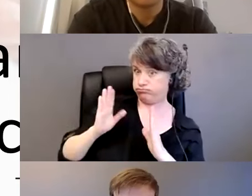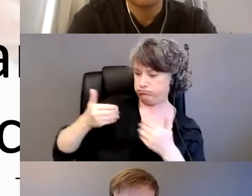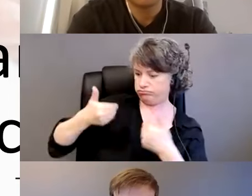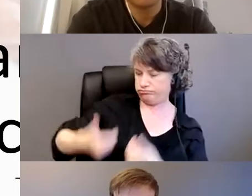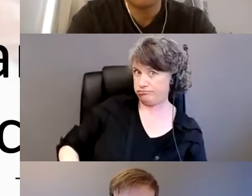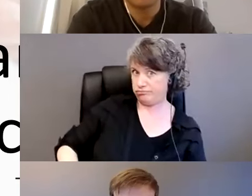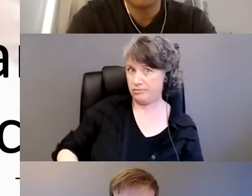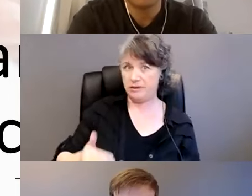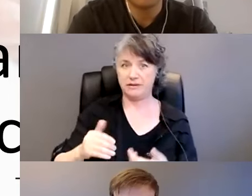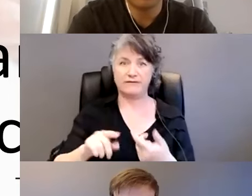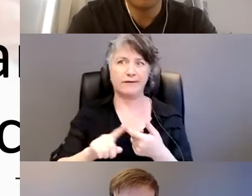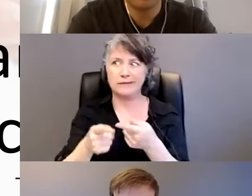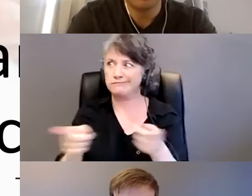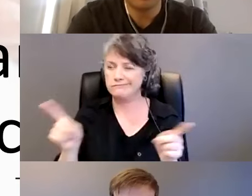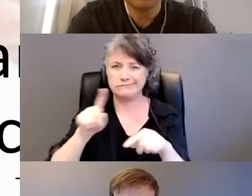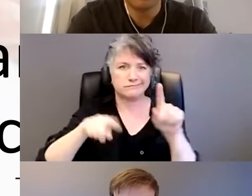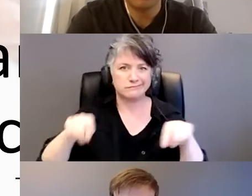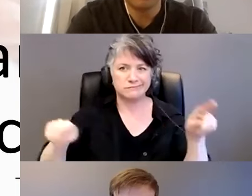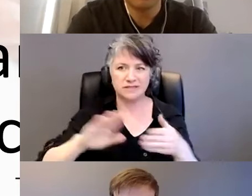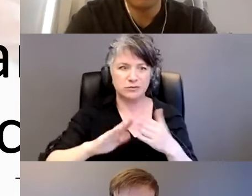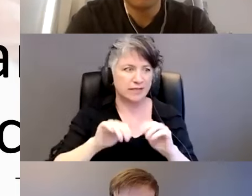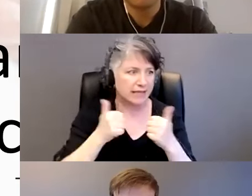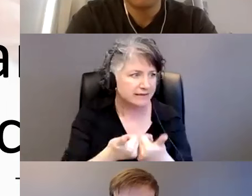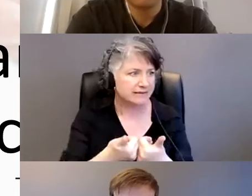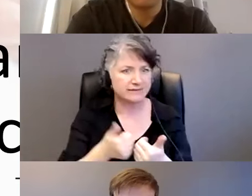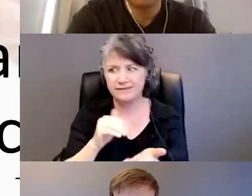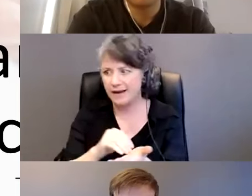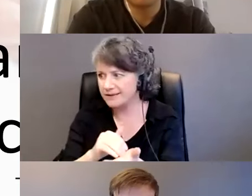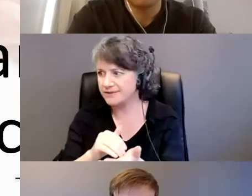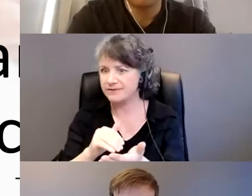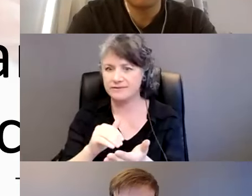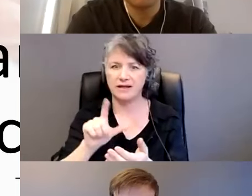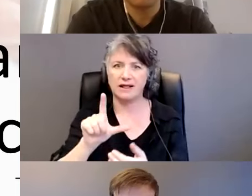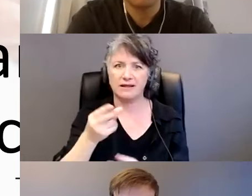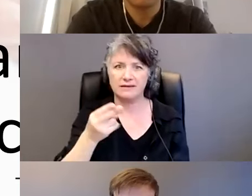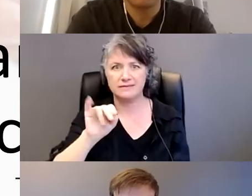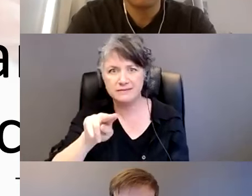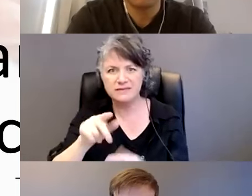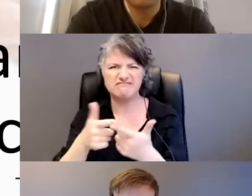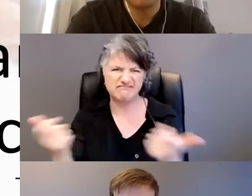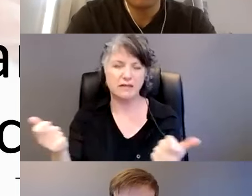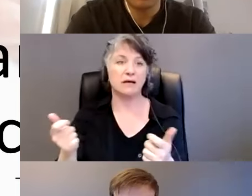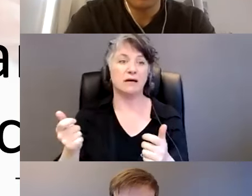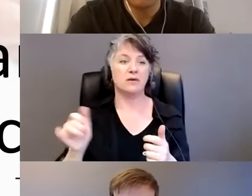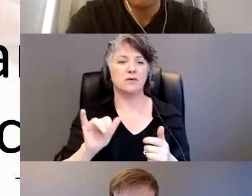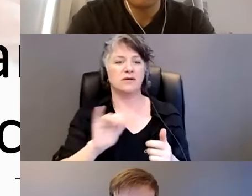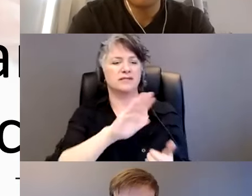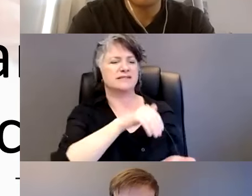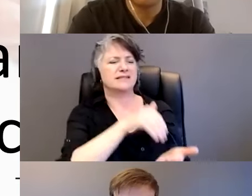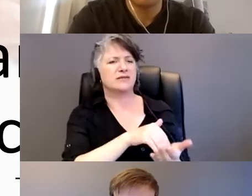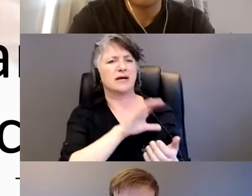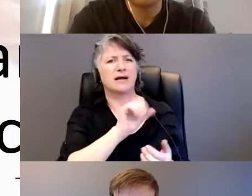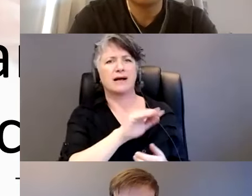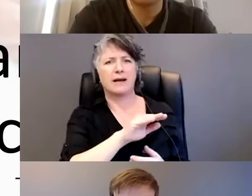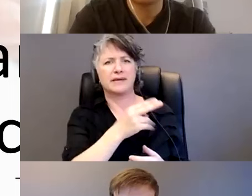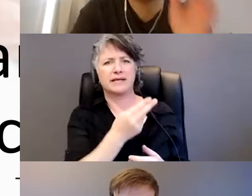community agencies, doctors' offices, the LHIN, et cetera. And it also comes through our central intake. So I know